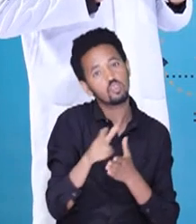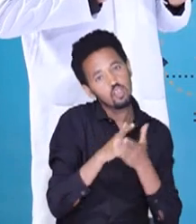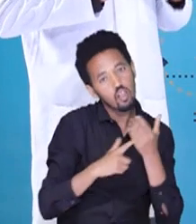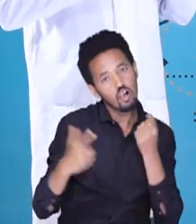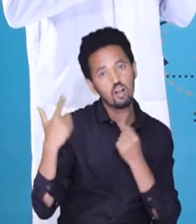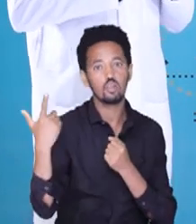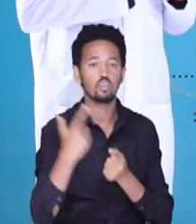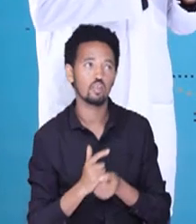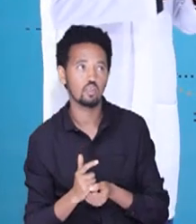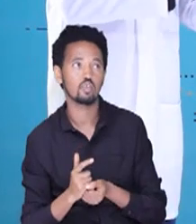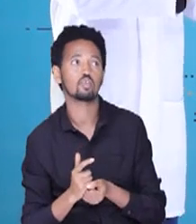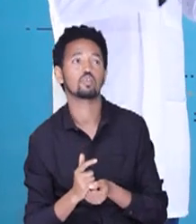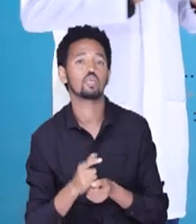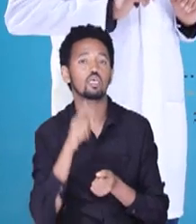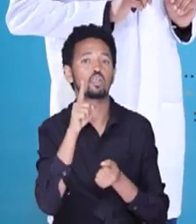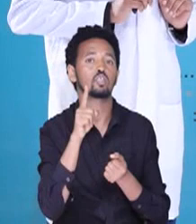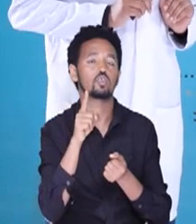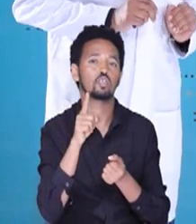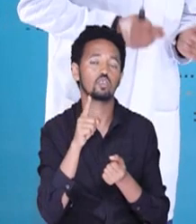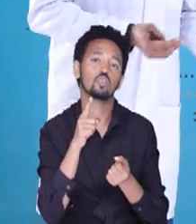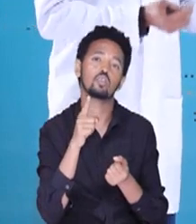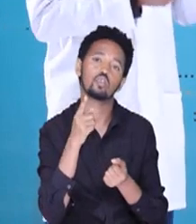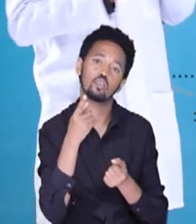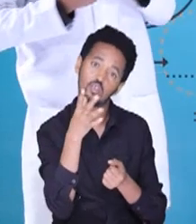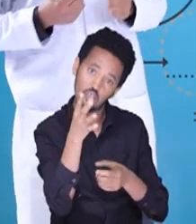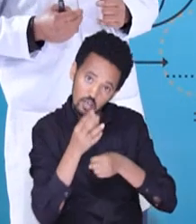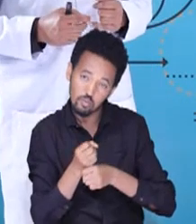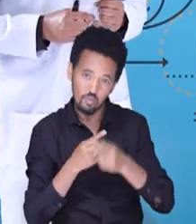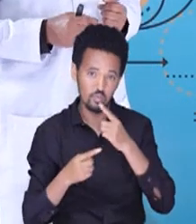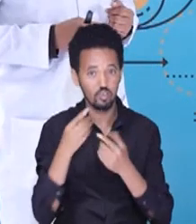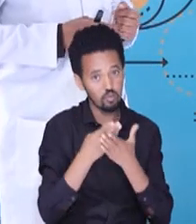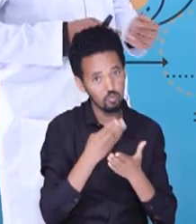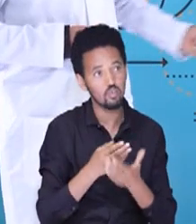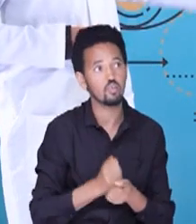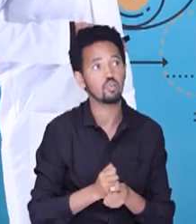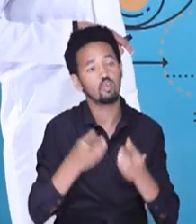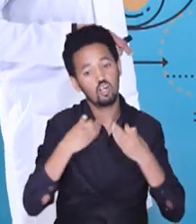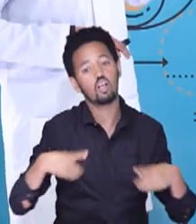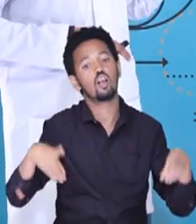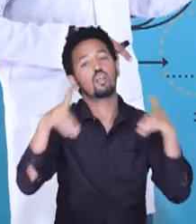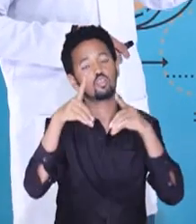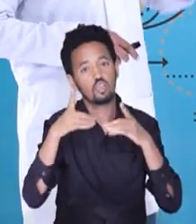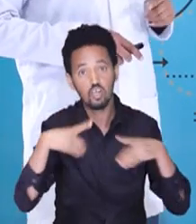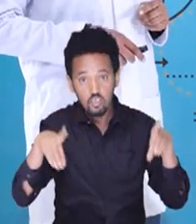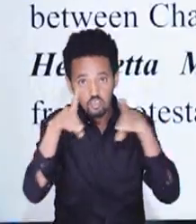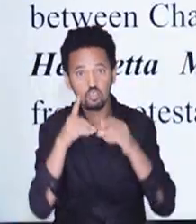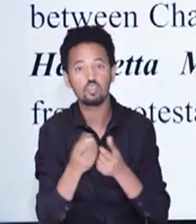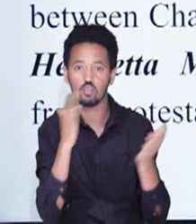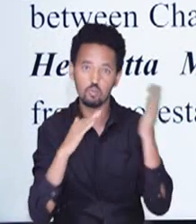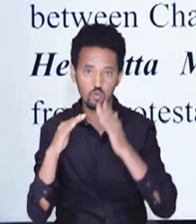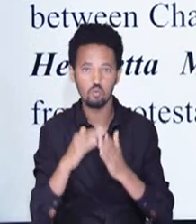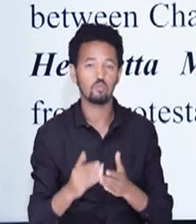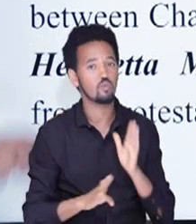This was related with the money. The third one, religion. The religious problem was